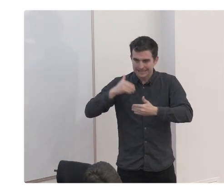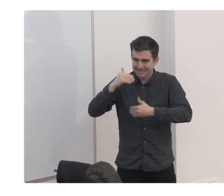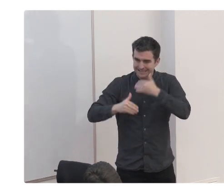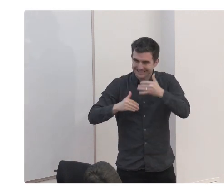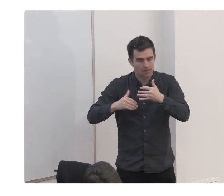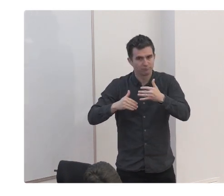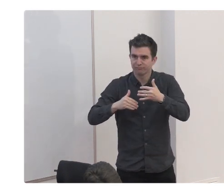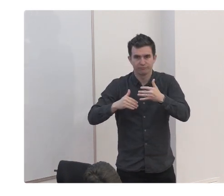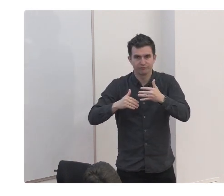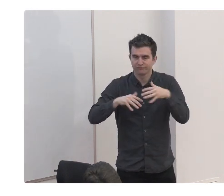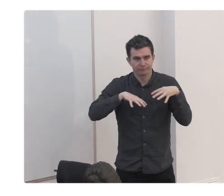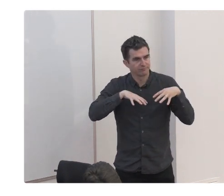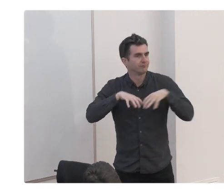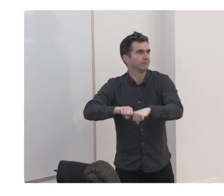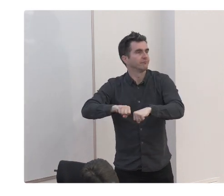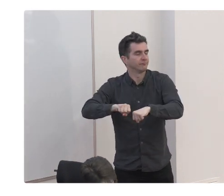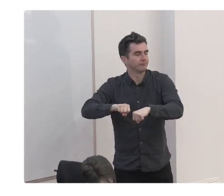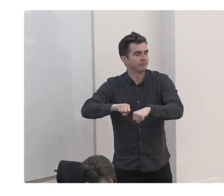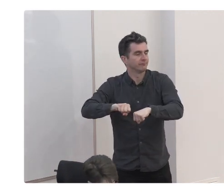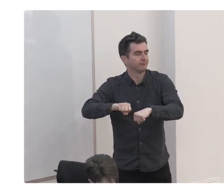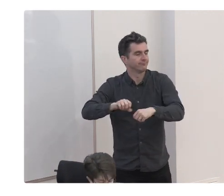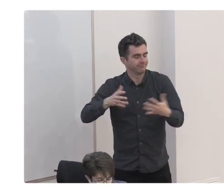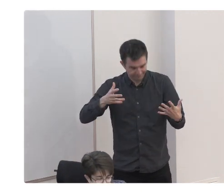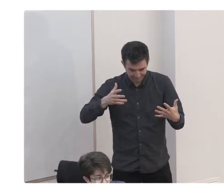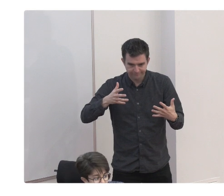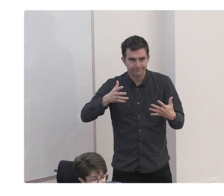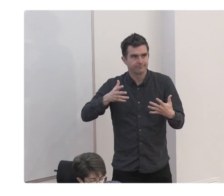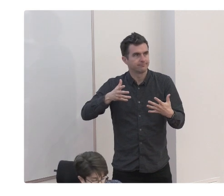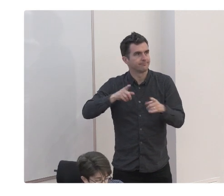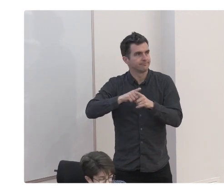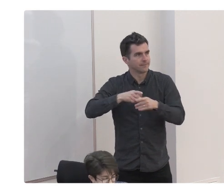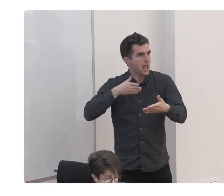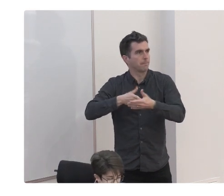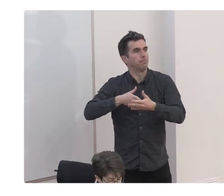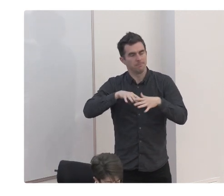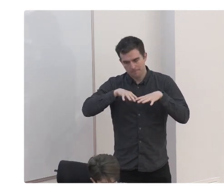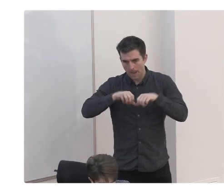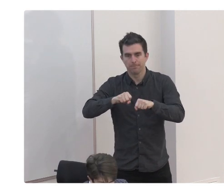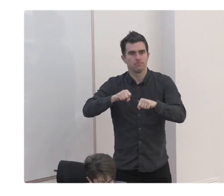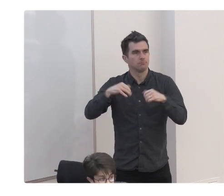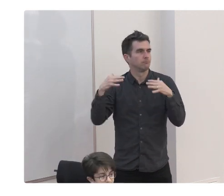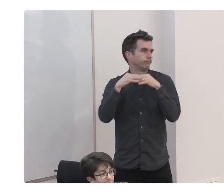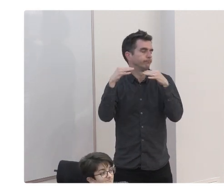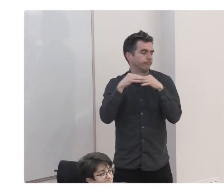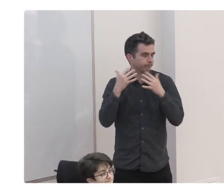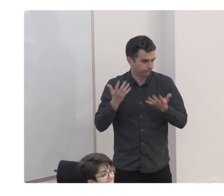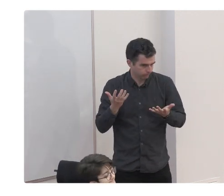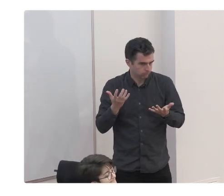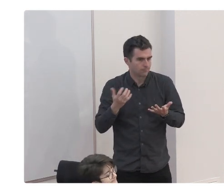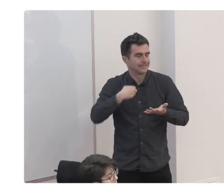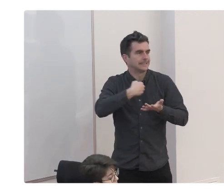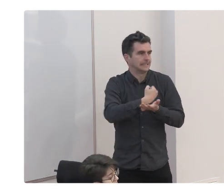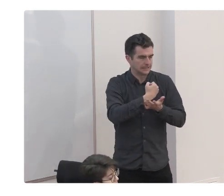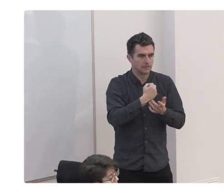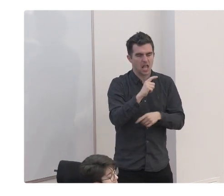Taliban de facto government, they dissolved the Convention on the Rights of, the Human Rights Commission for Afghanistan. So